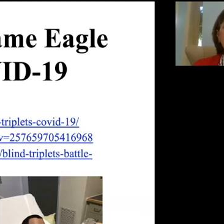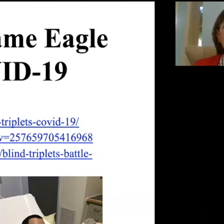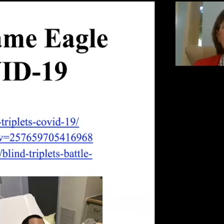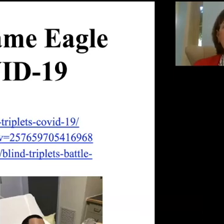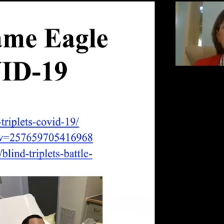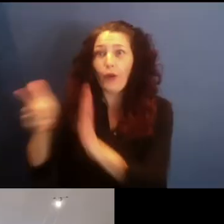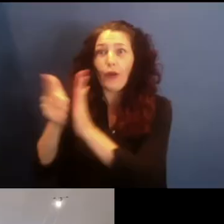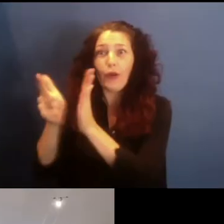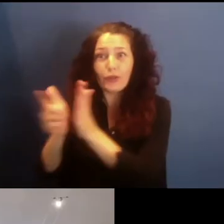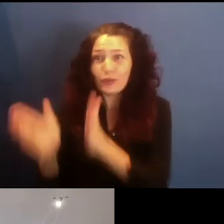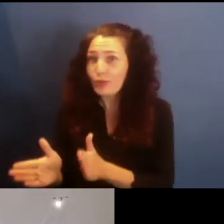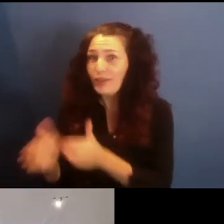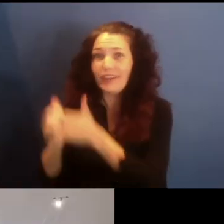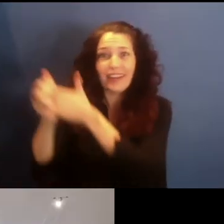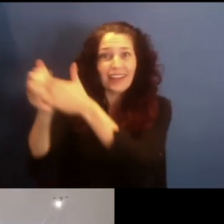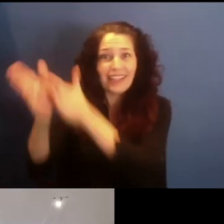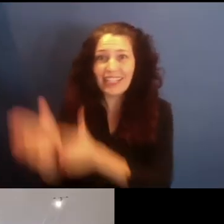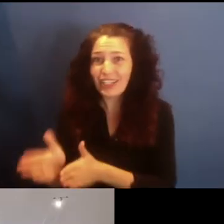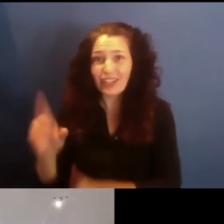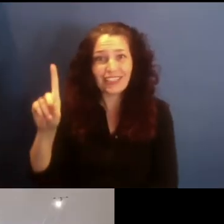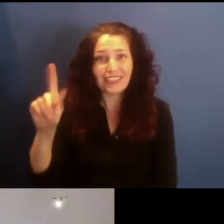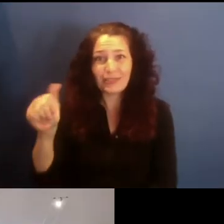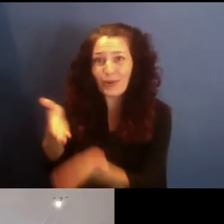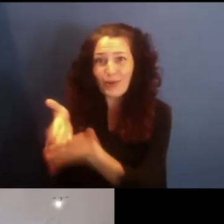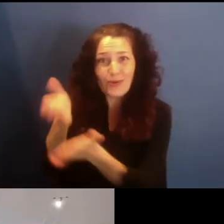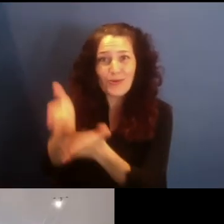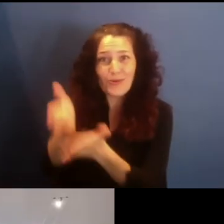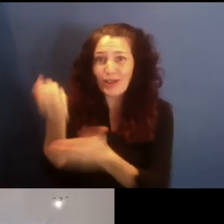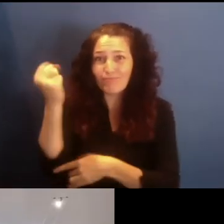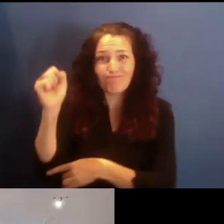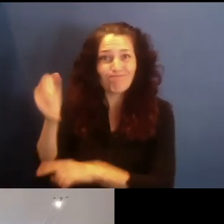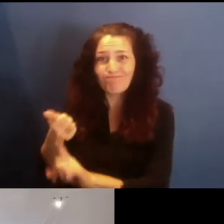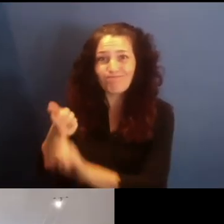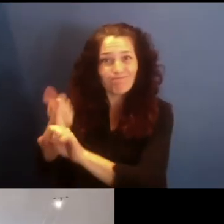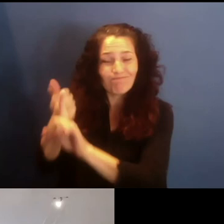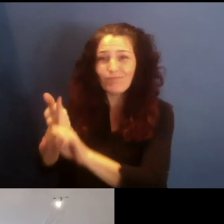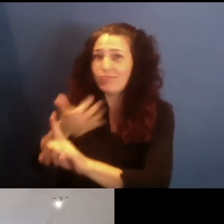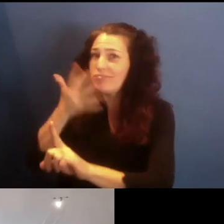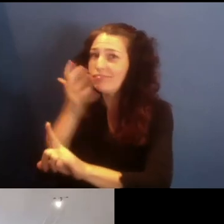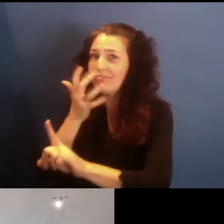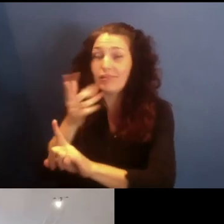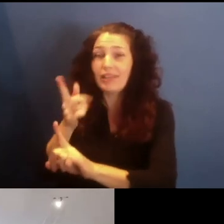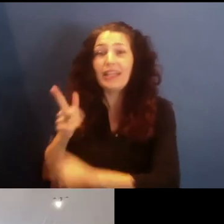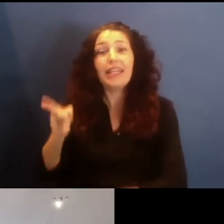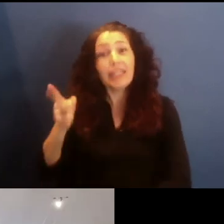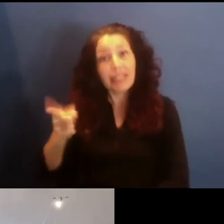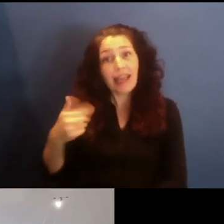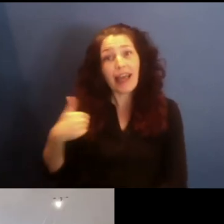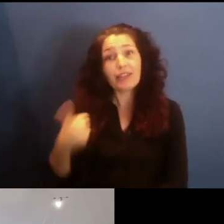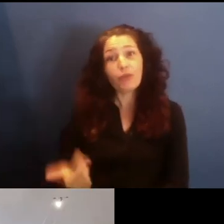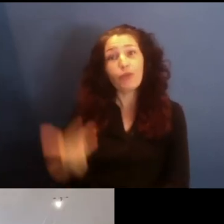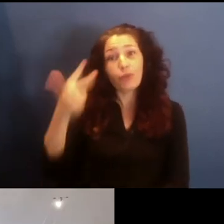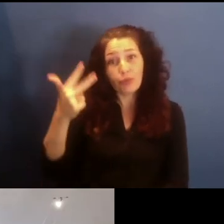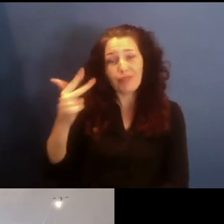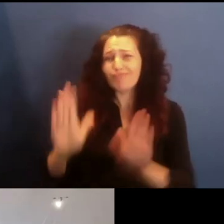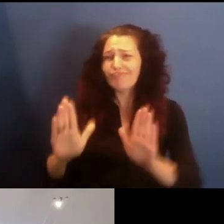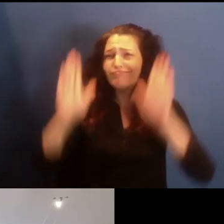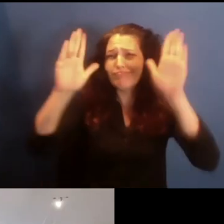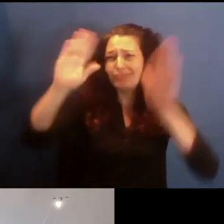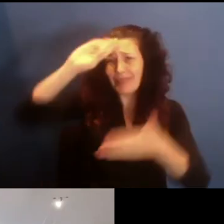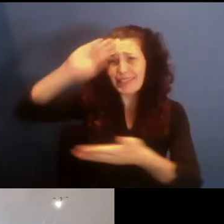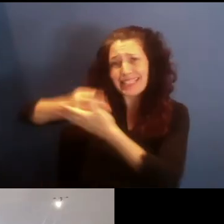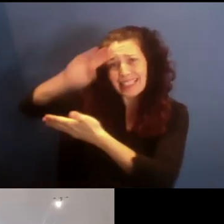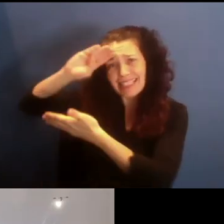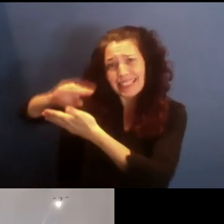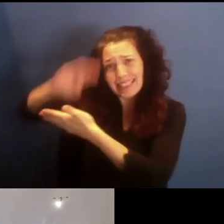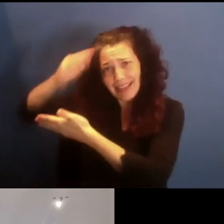the disability rights movement. And he has three remarkable sons. And he is just part of the reason that we care so